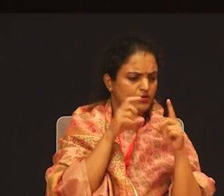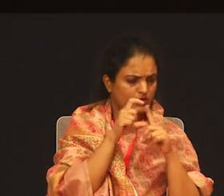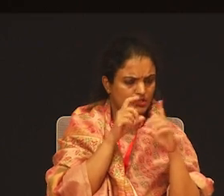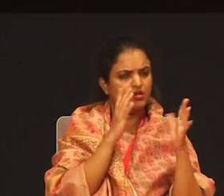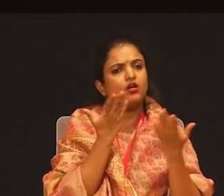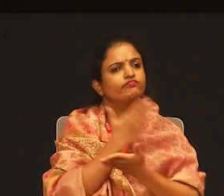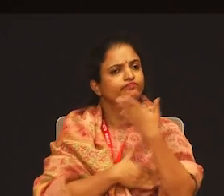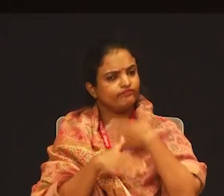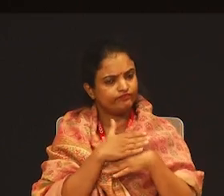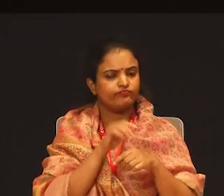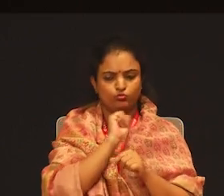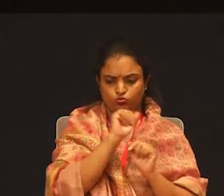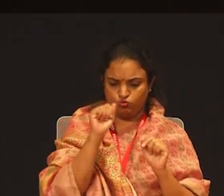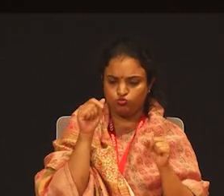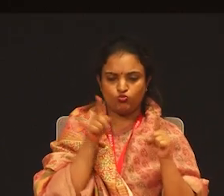cultural backgrounds.